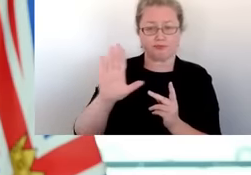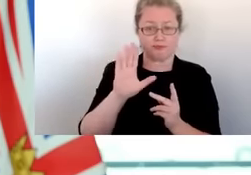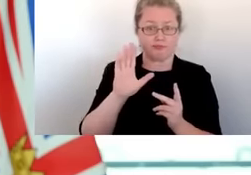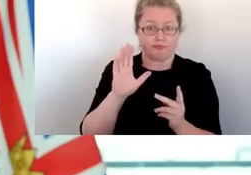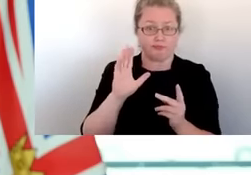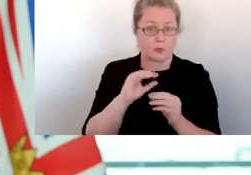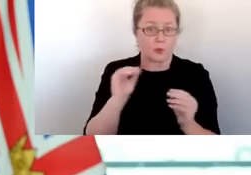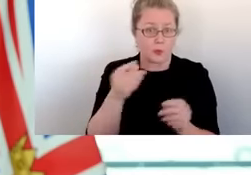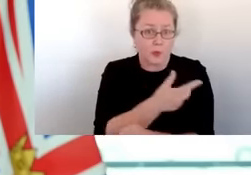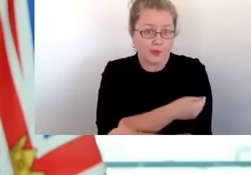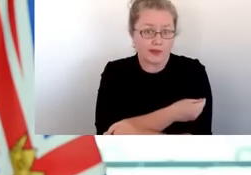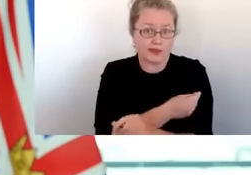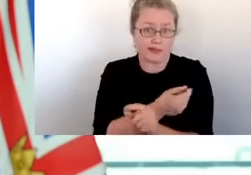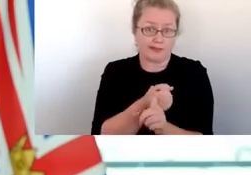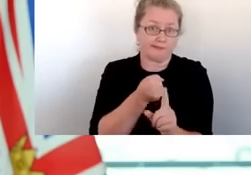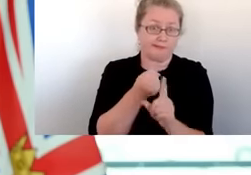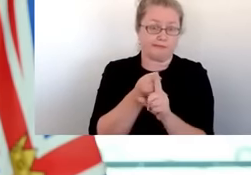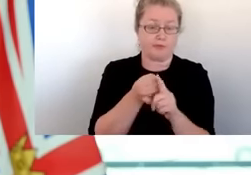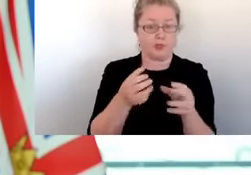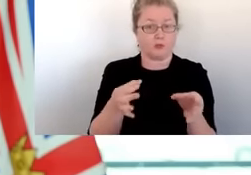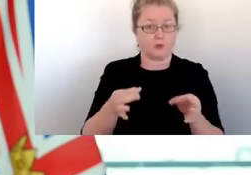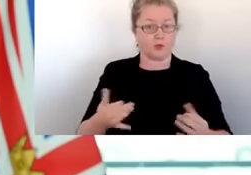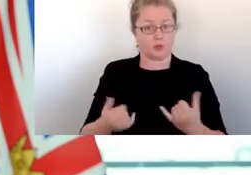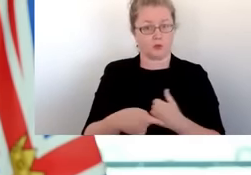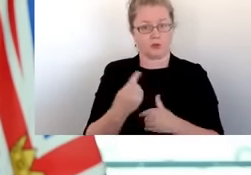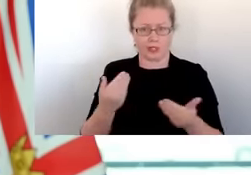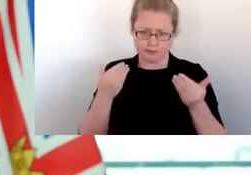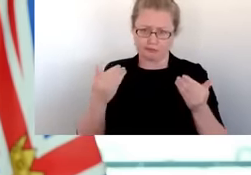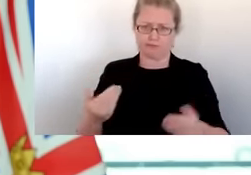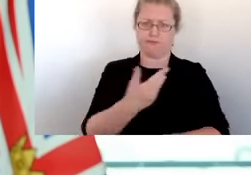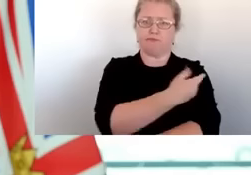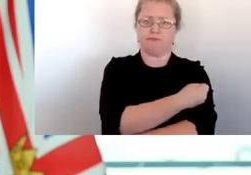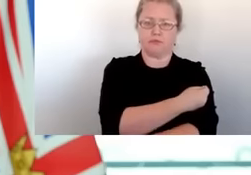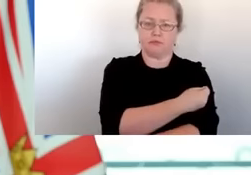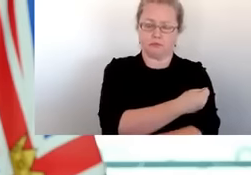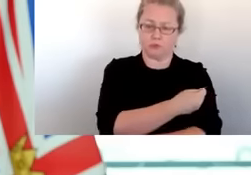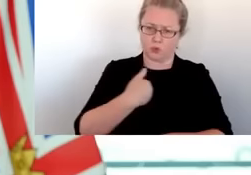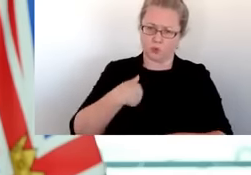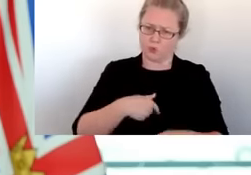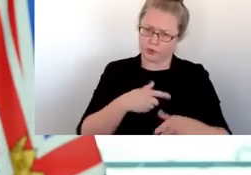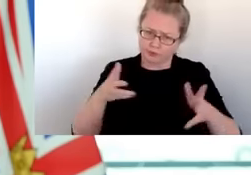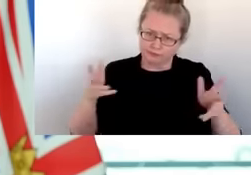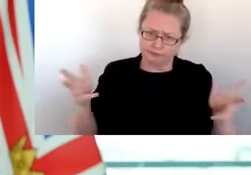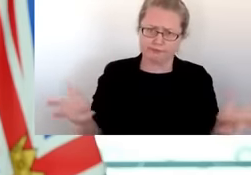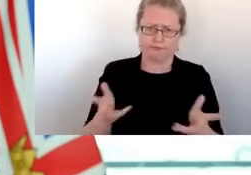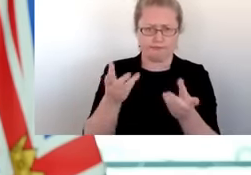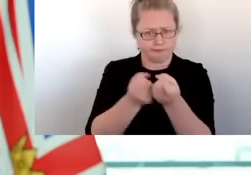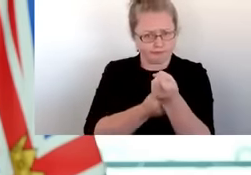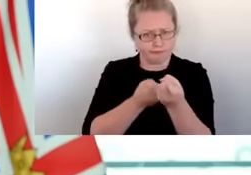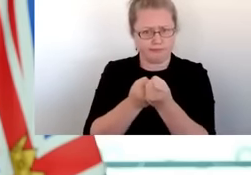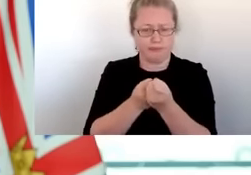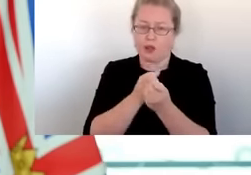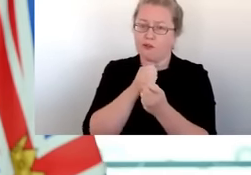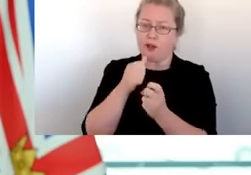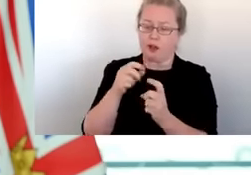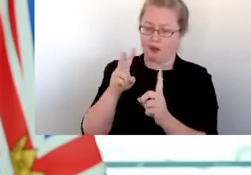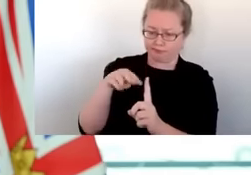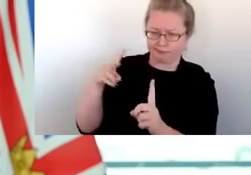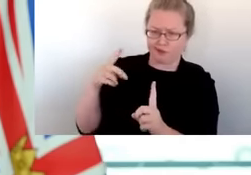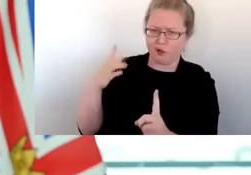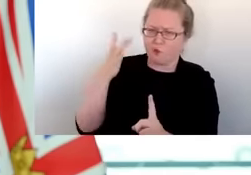they'll suddenly choose to get it, but it's really important that we remain very available and encouraging and supportive to make sure they take